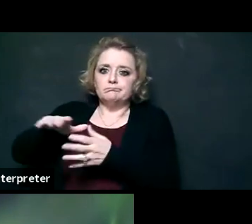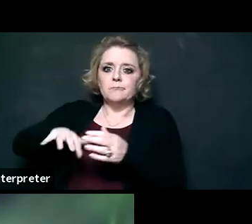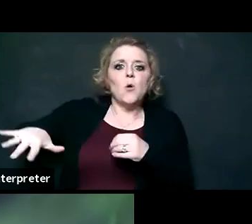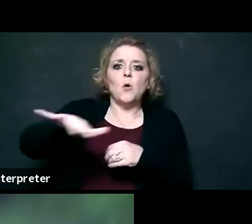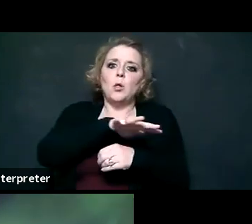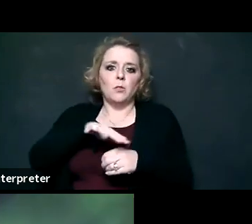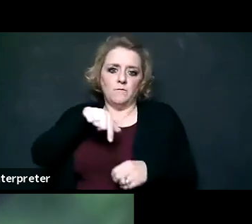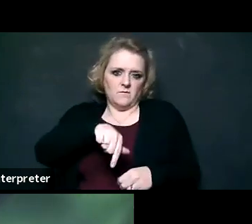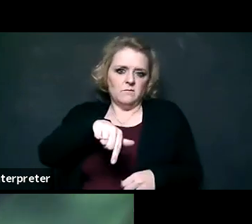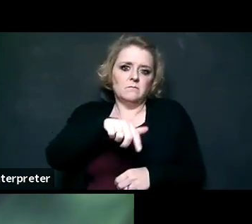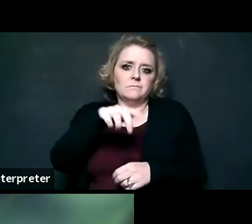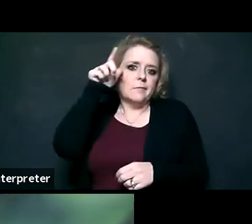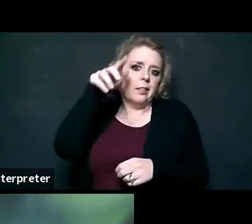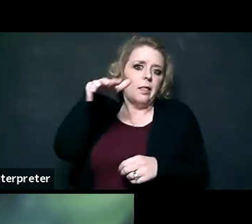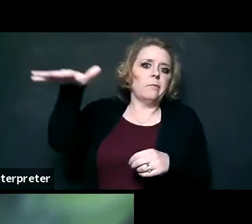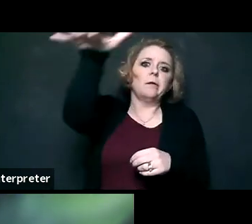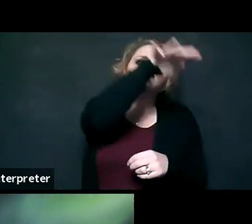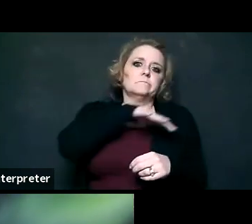this area.